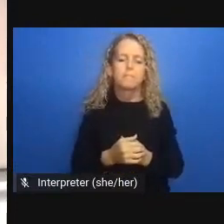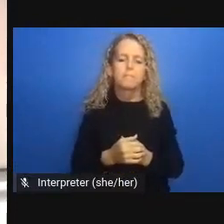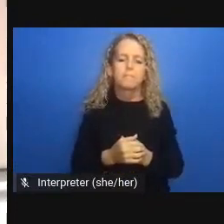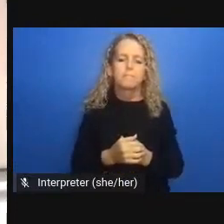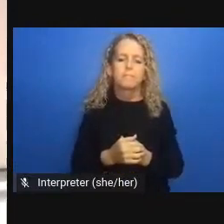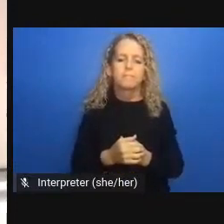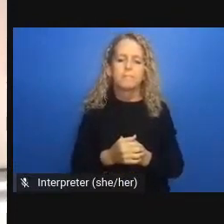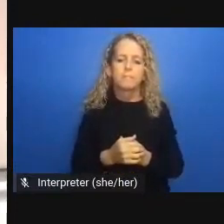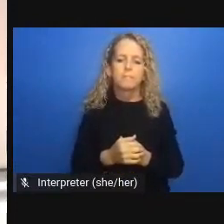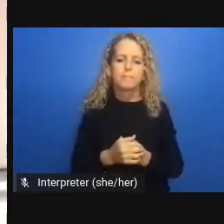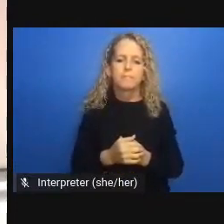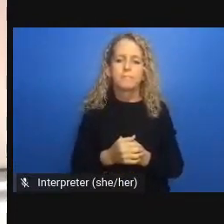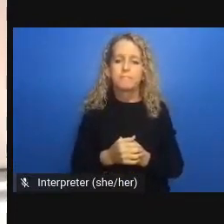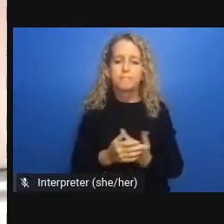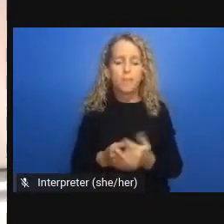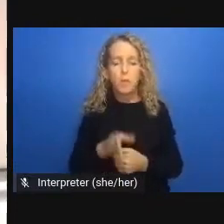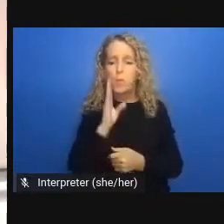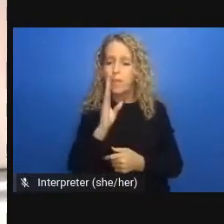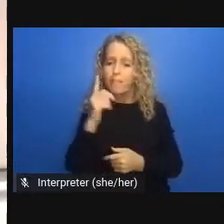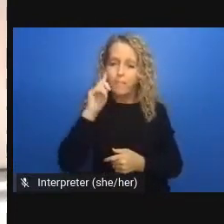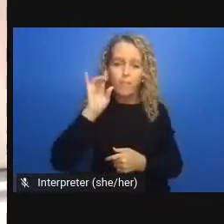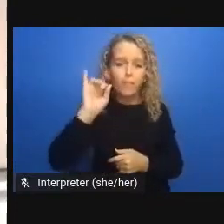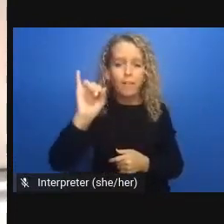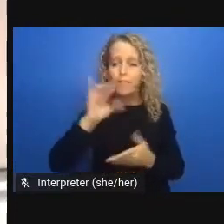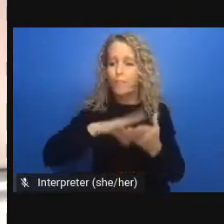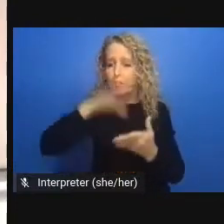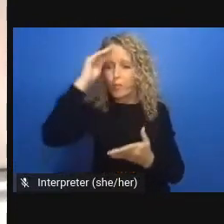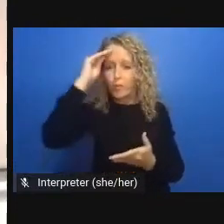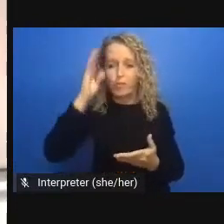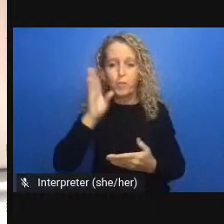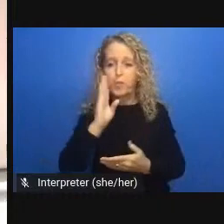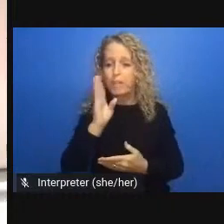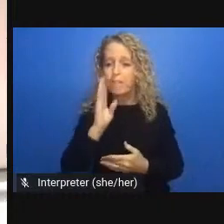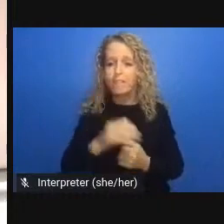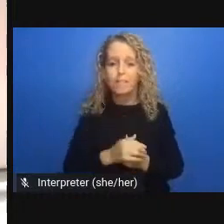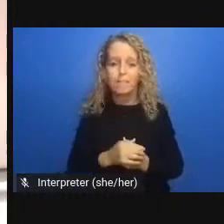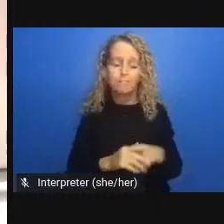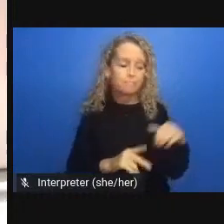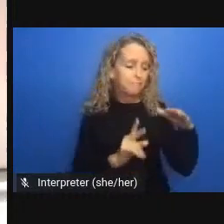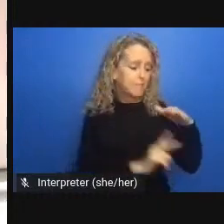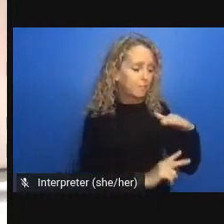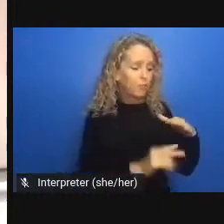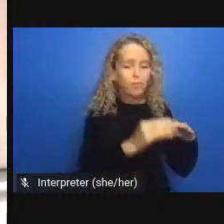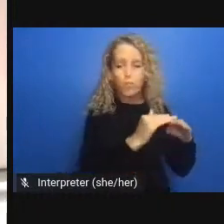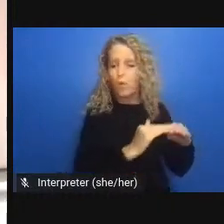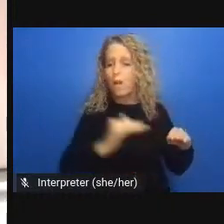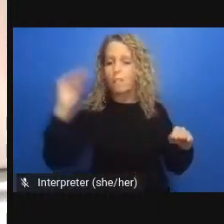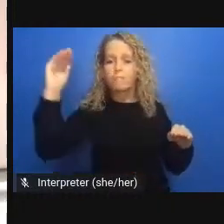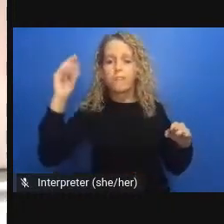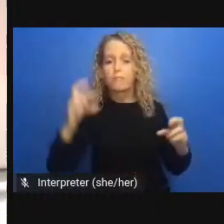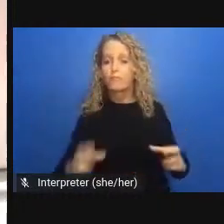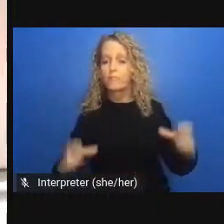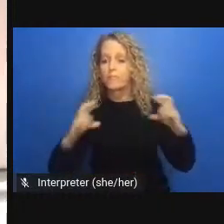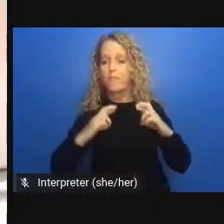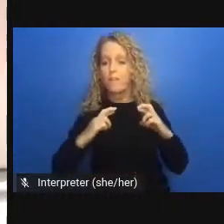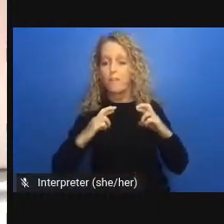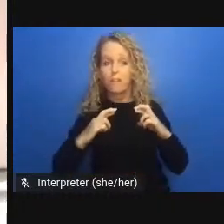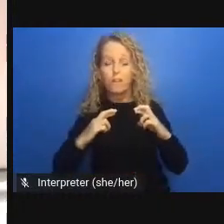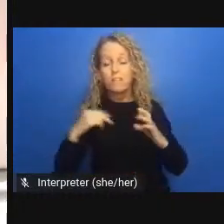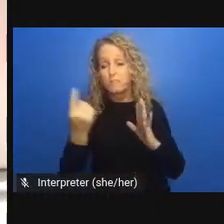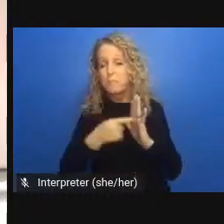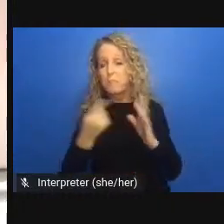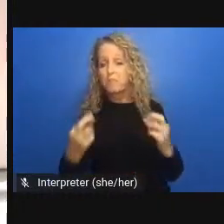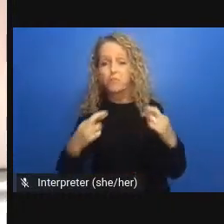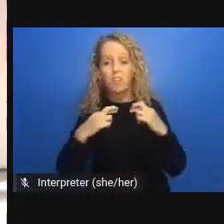learn throughout our entire career. So we're learning from kindergarten all the way up until we retire. And sometimes we keep learning even after we